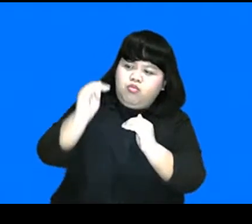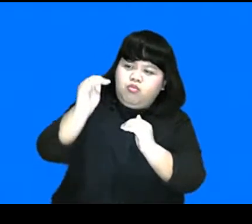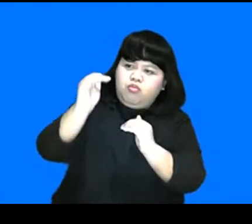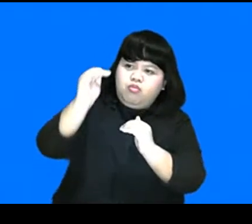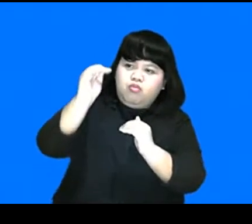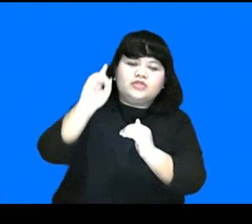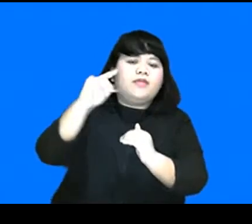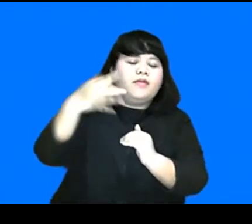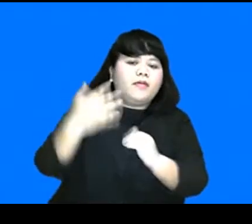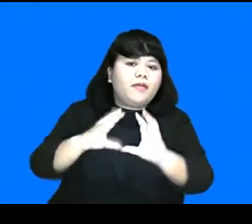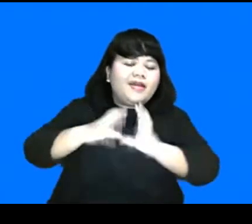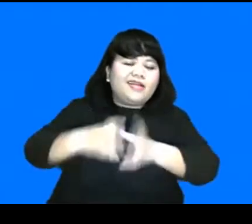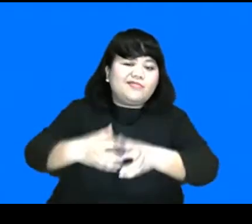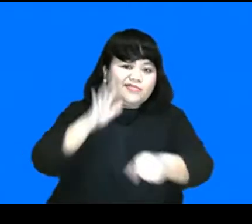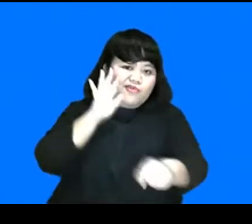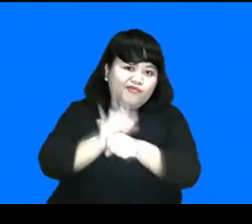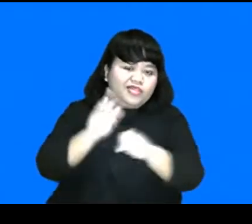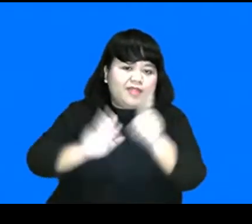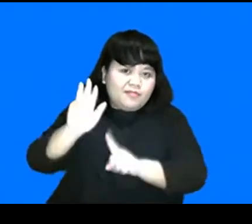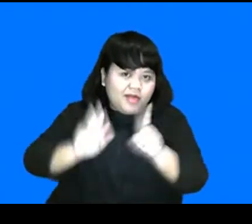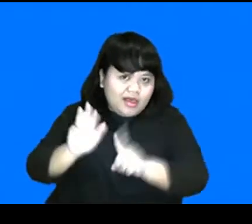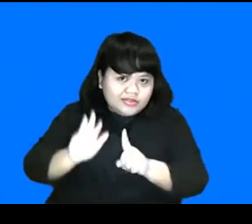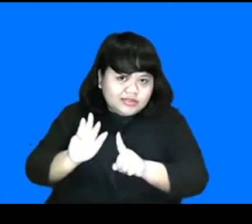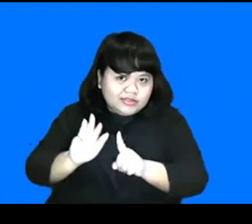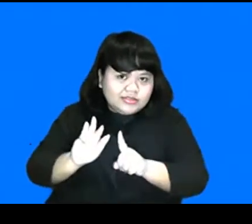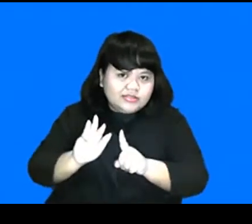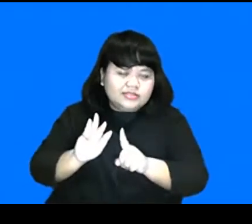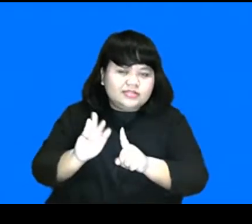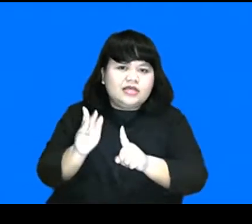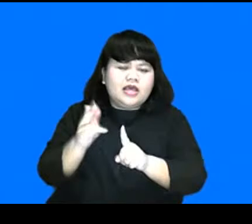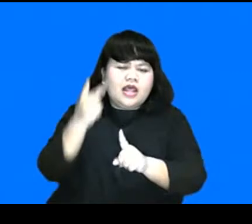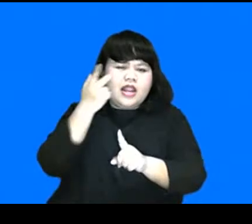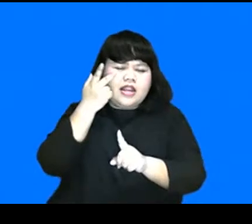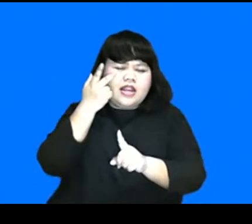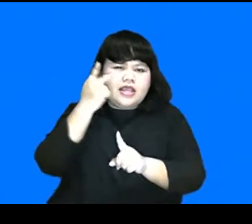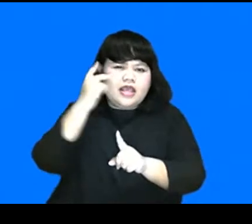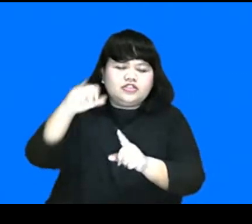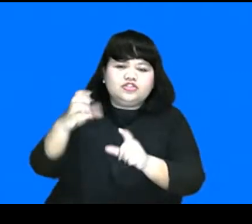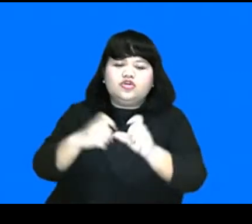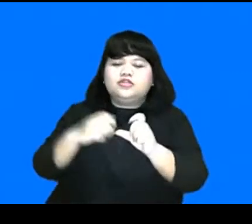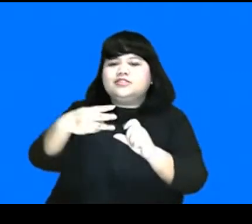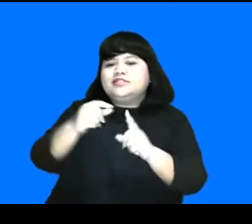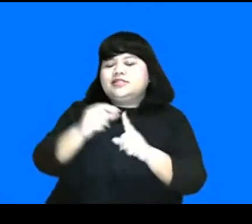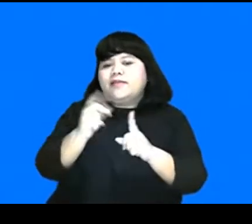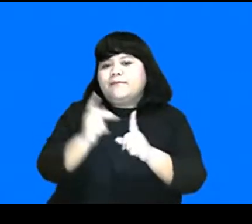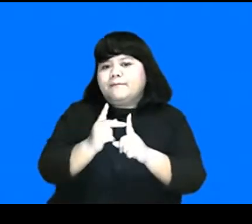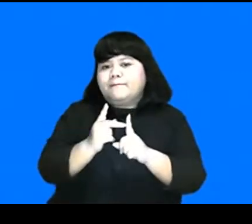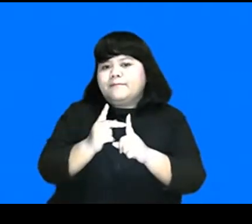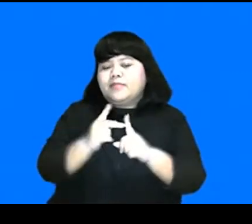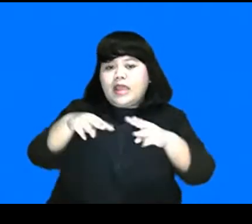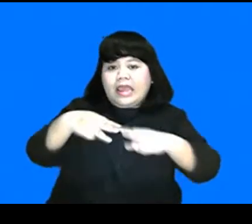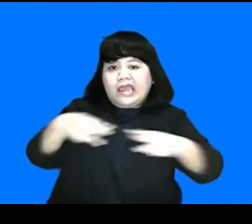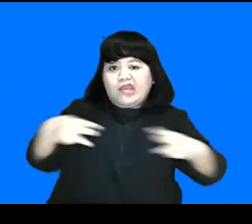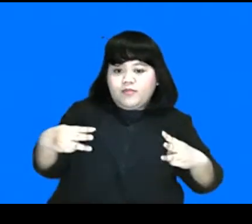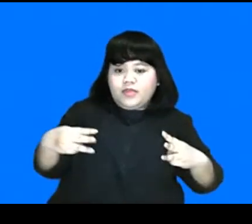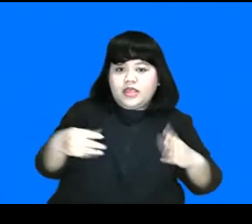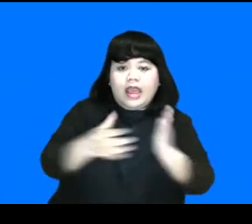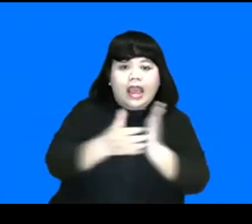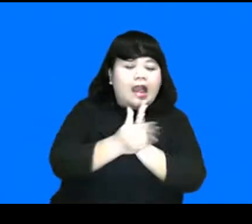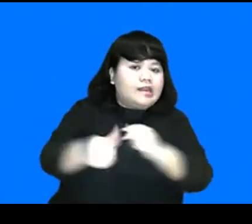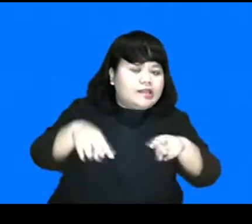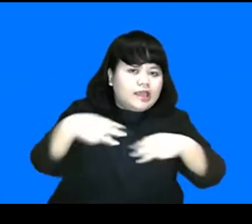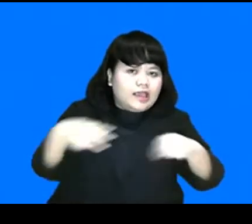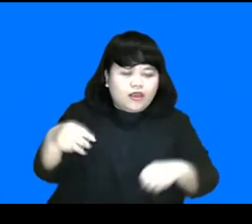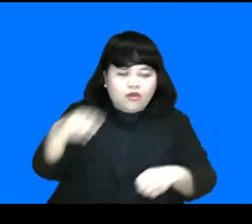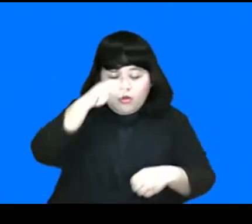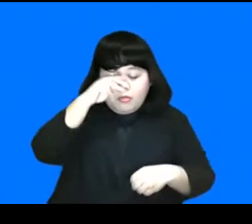to Joseph Stiglitz, and well-known economist, he mentioned that since the beginning